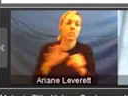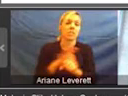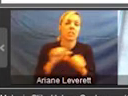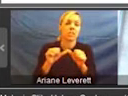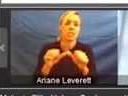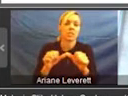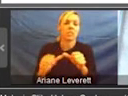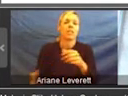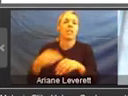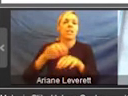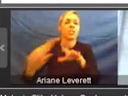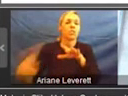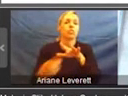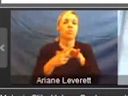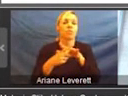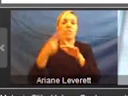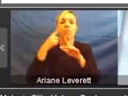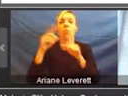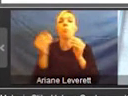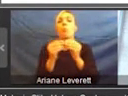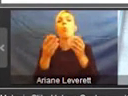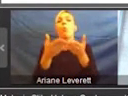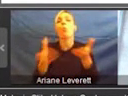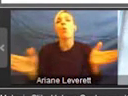wider projects.